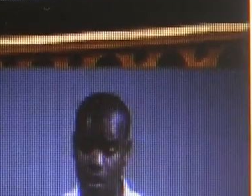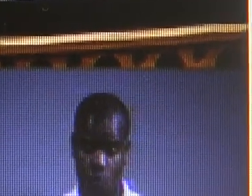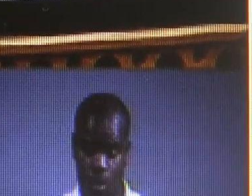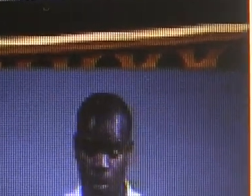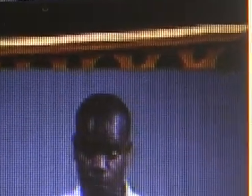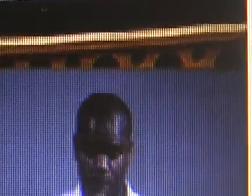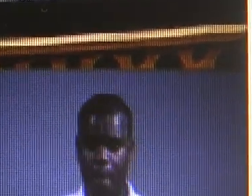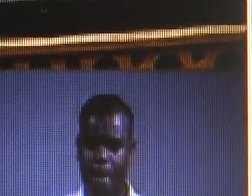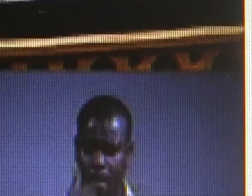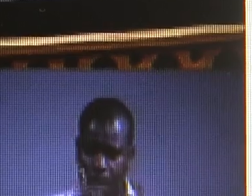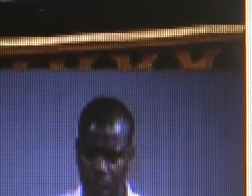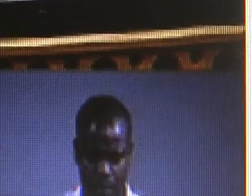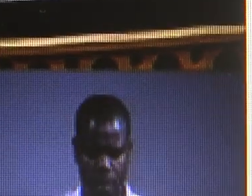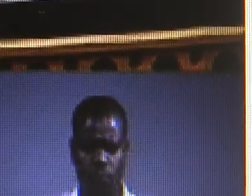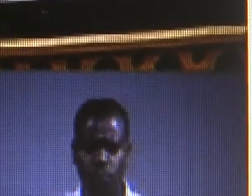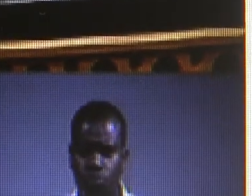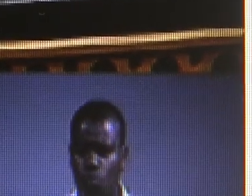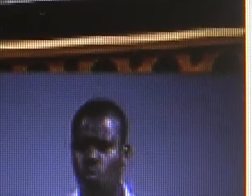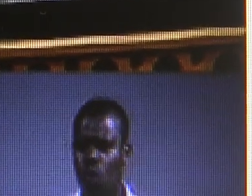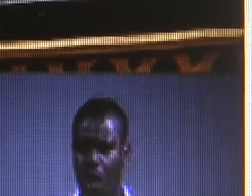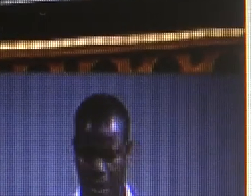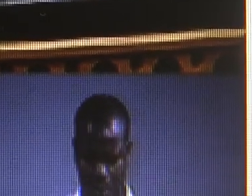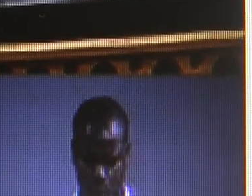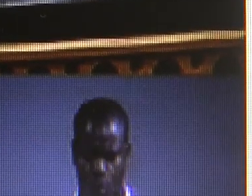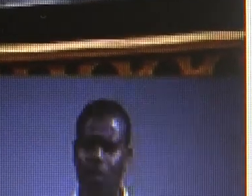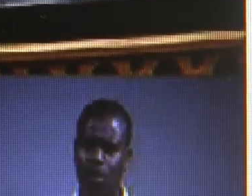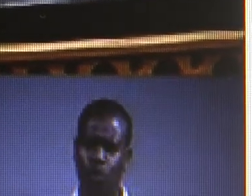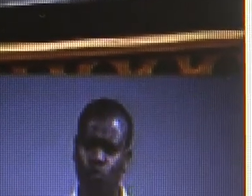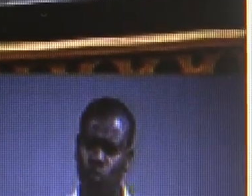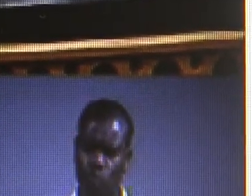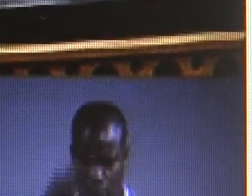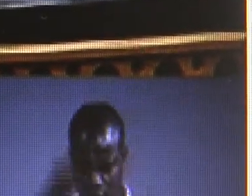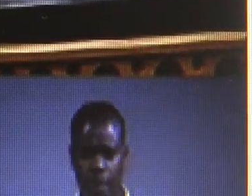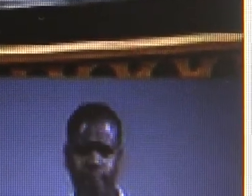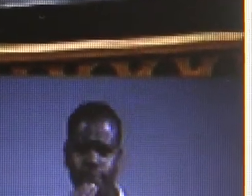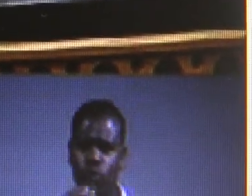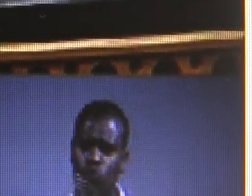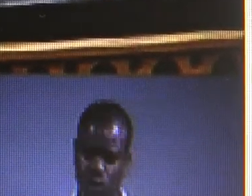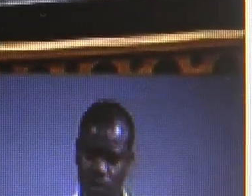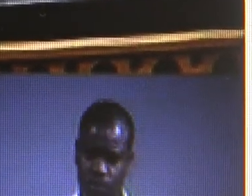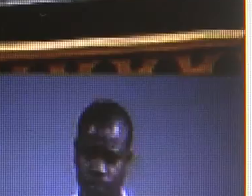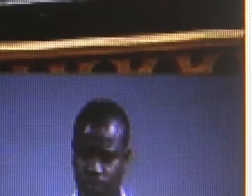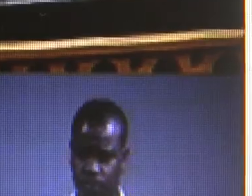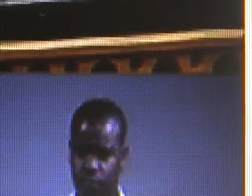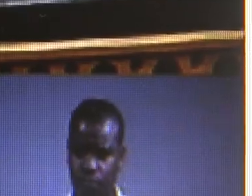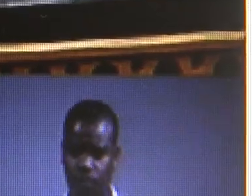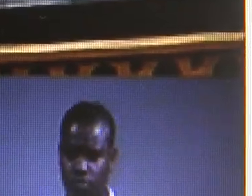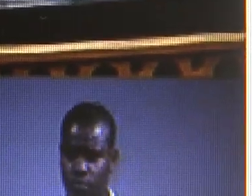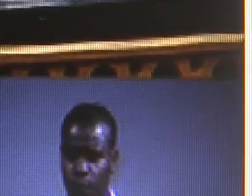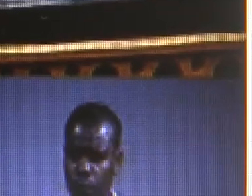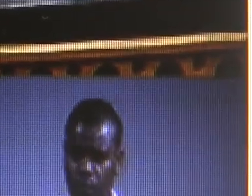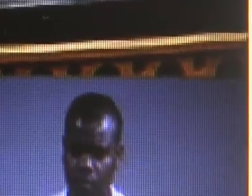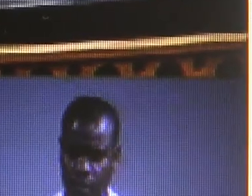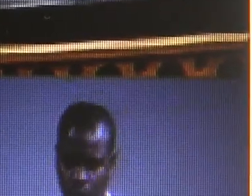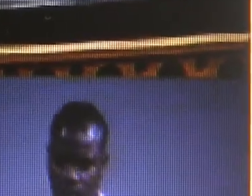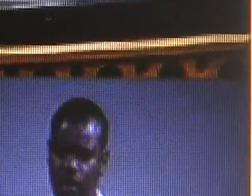way we regain control of our bodies in making decisions on our treatment options, is the